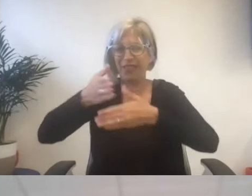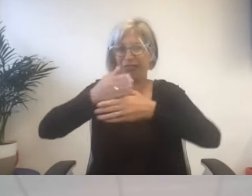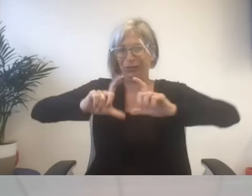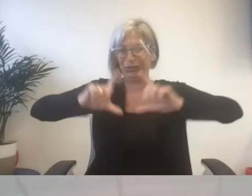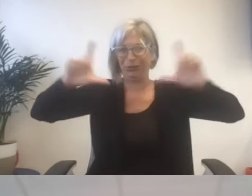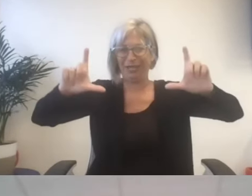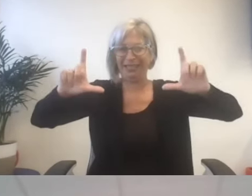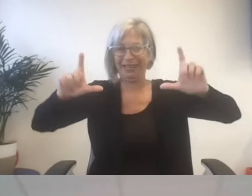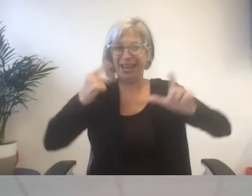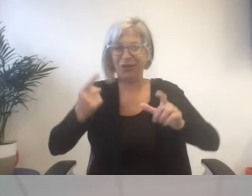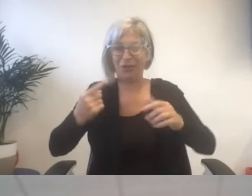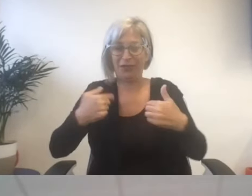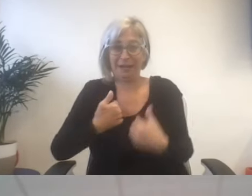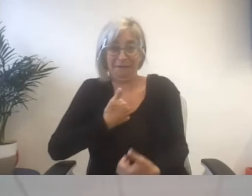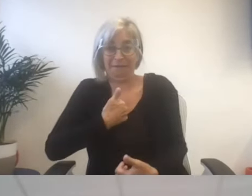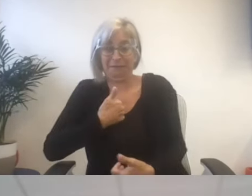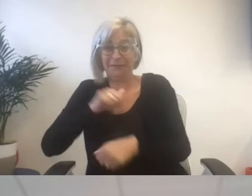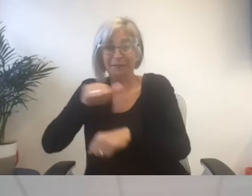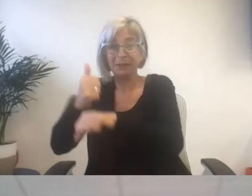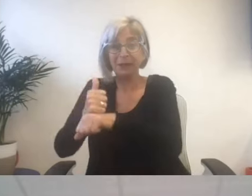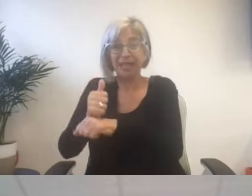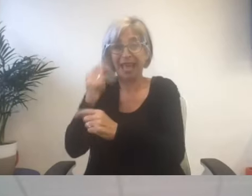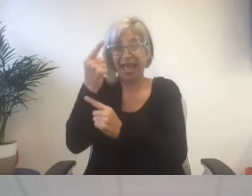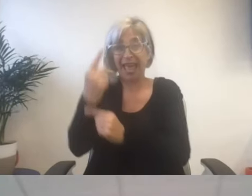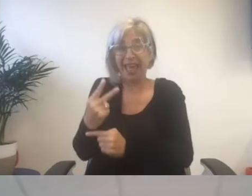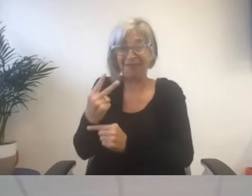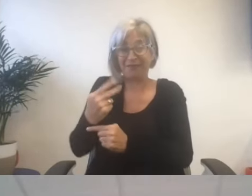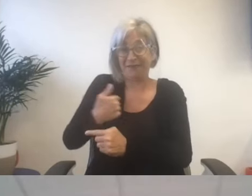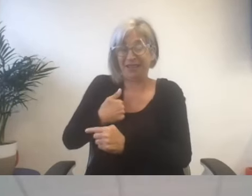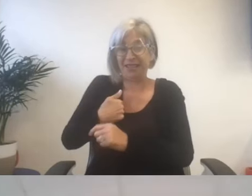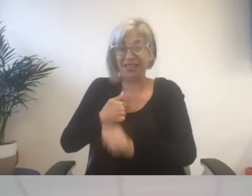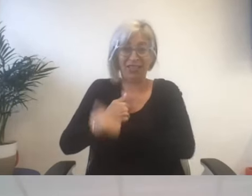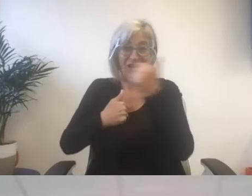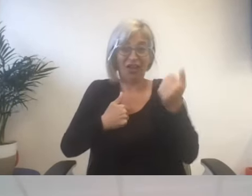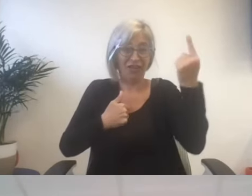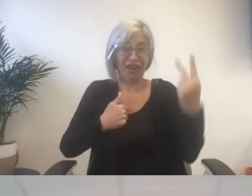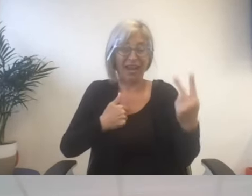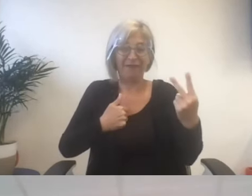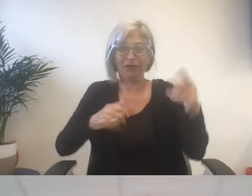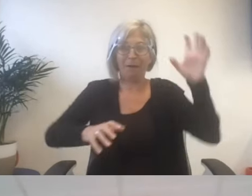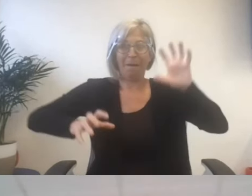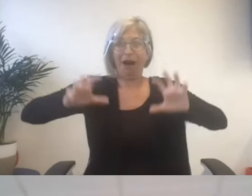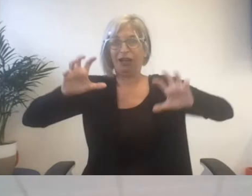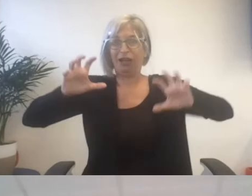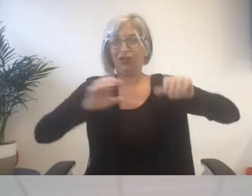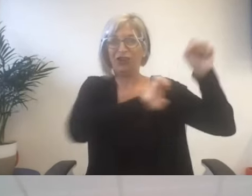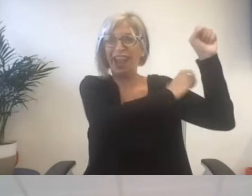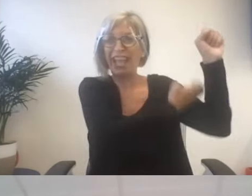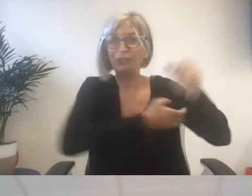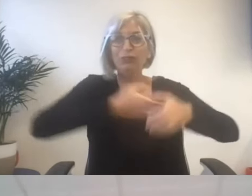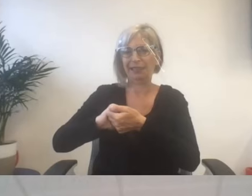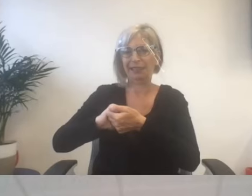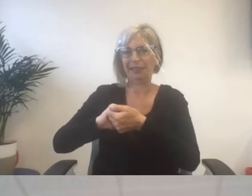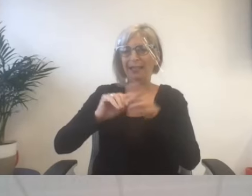I actually only personally built half of this app. The other half was built by Monster Energy, and quite frankly, I wouldn't have been able to do it without